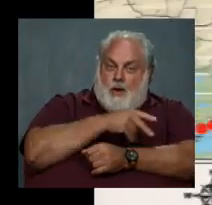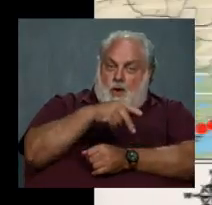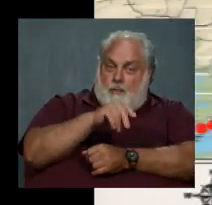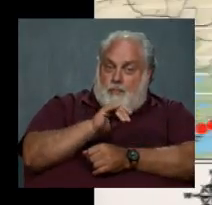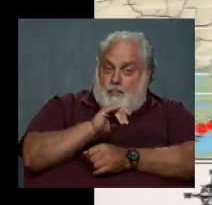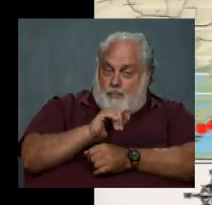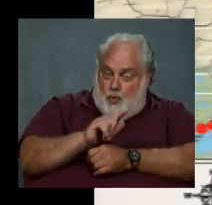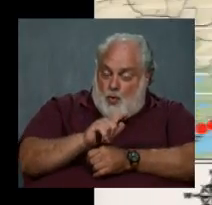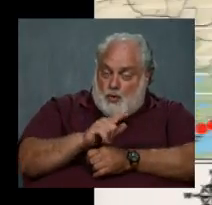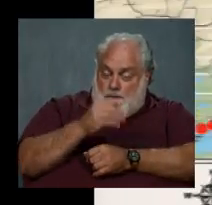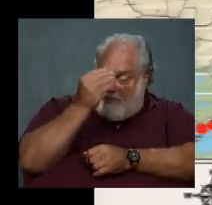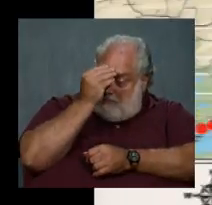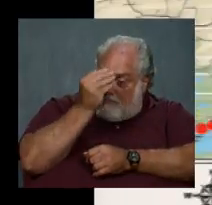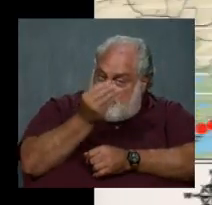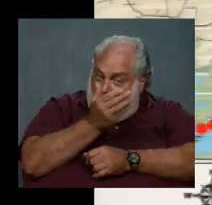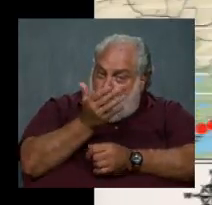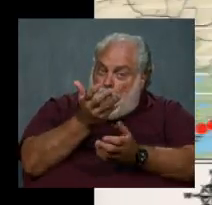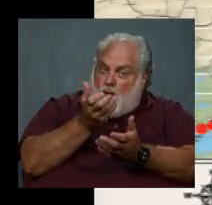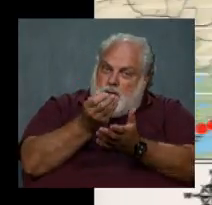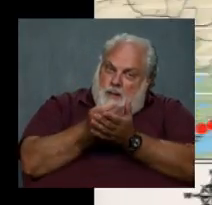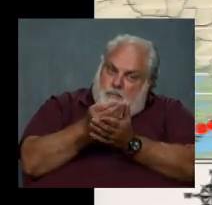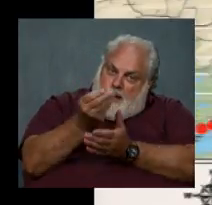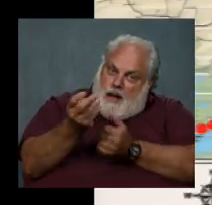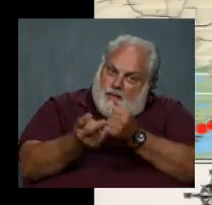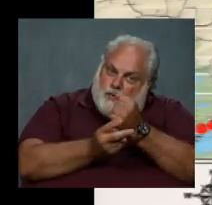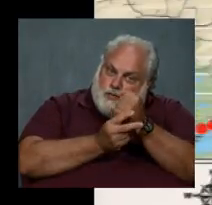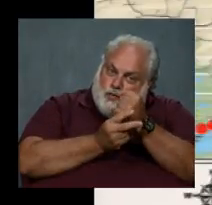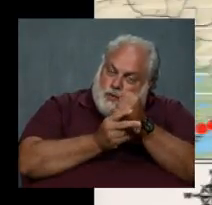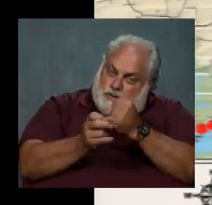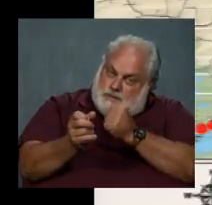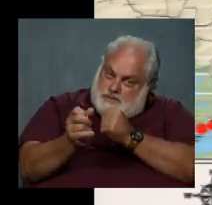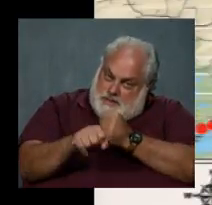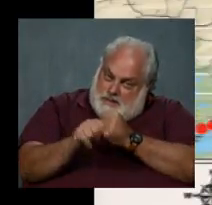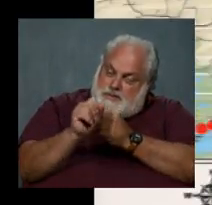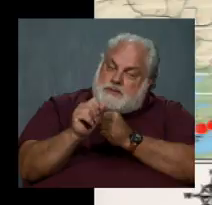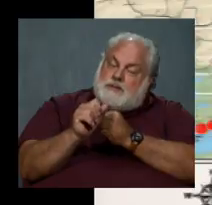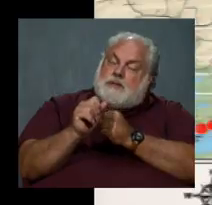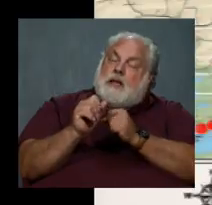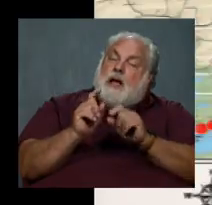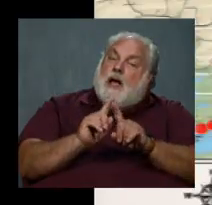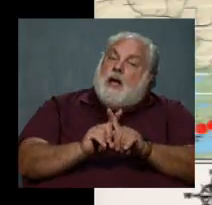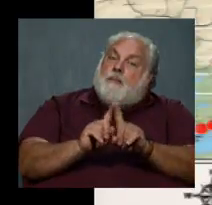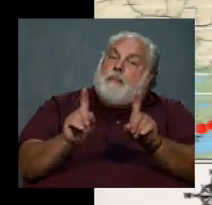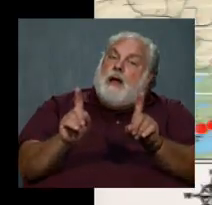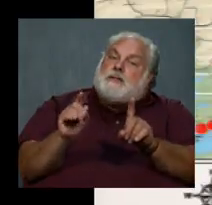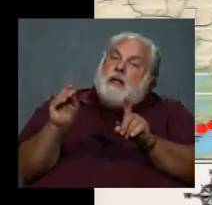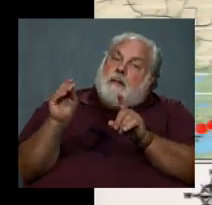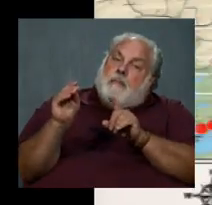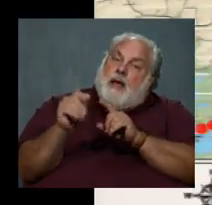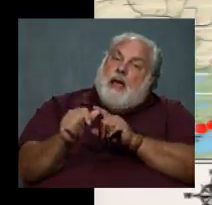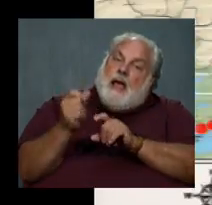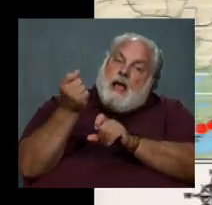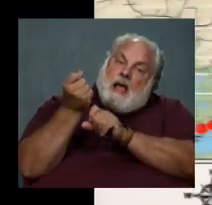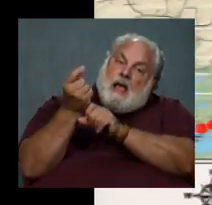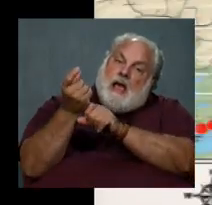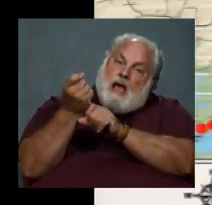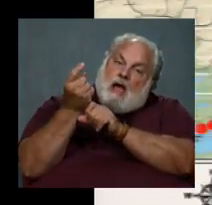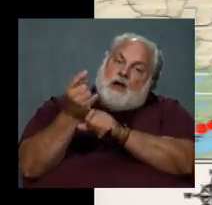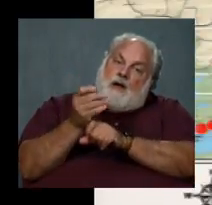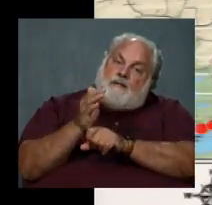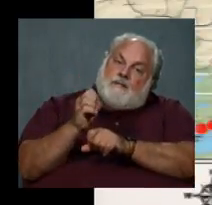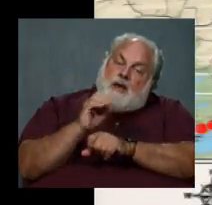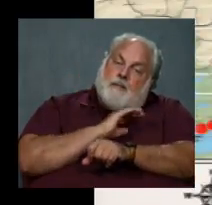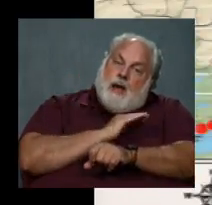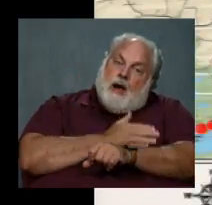agency, to say we want to buy our storage, we want to buy the bucket, but we don't want to pay for power